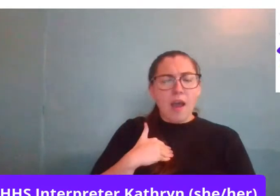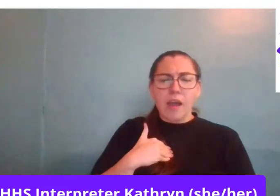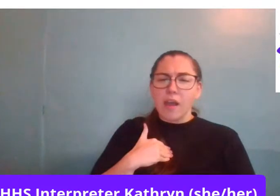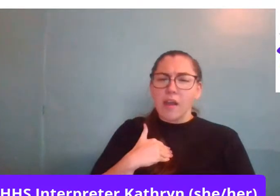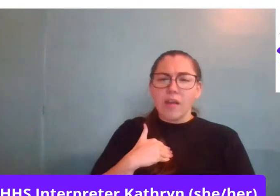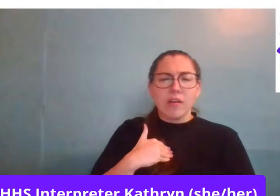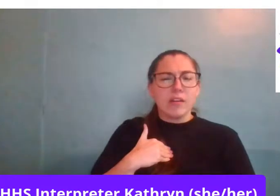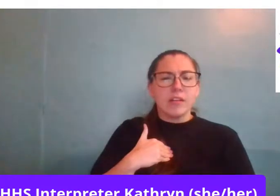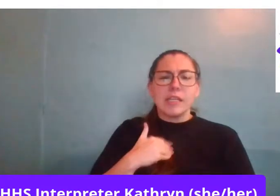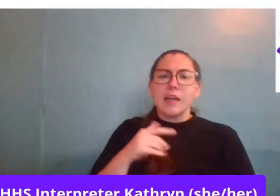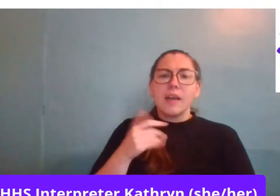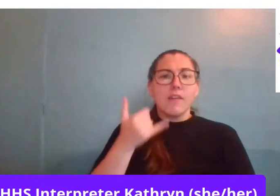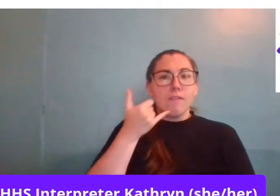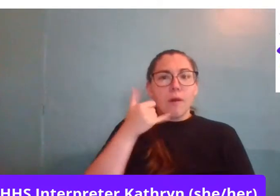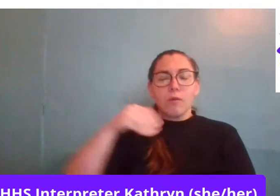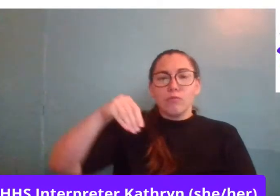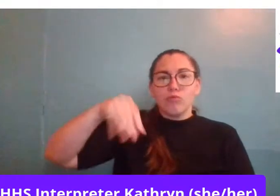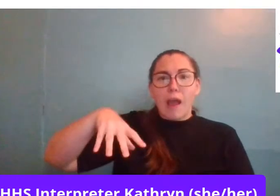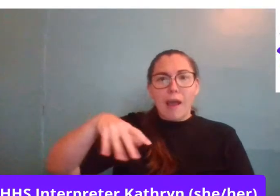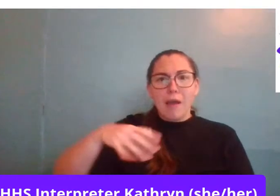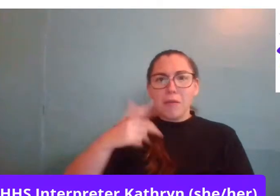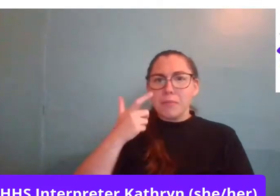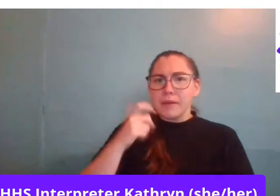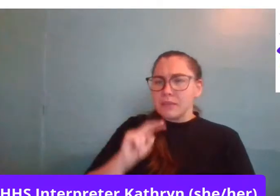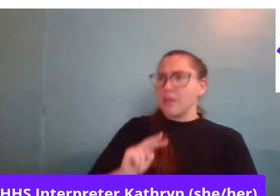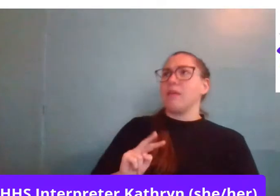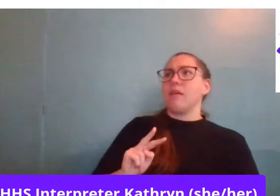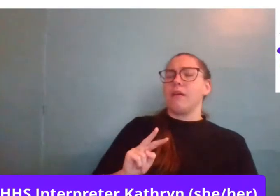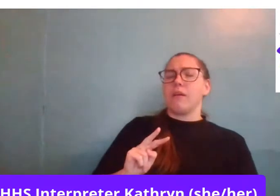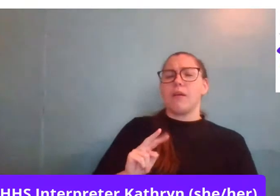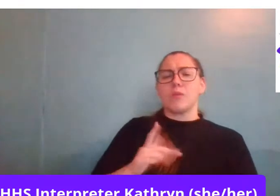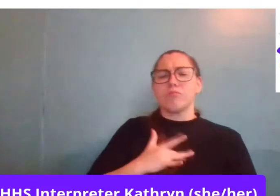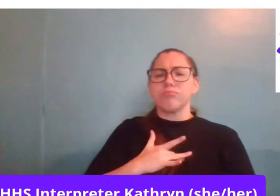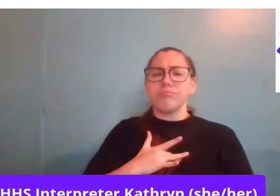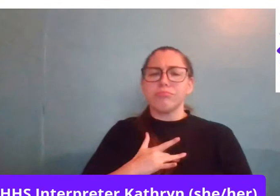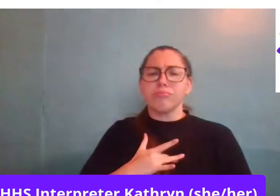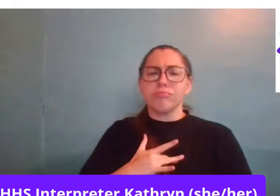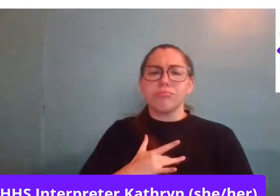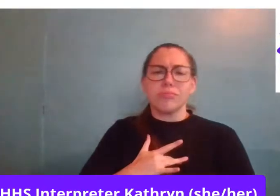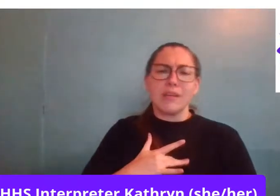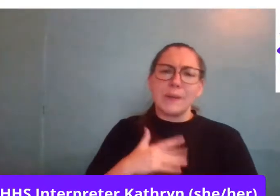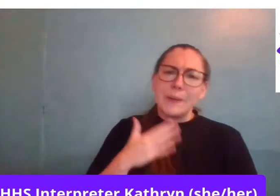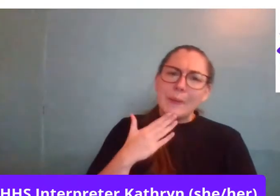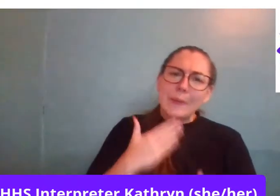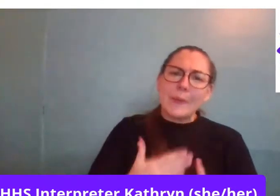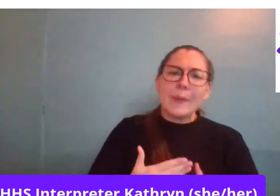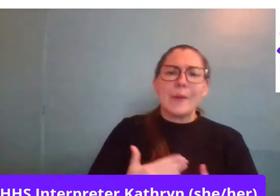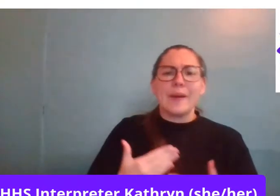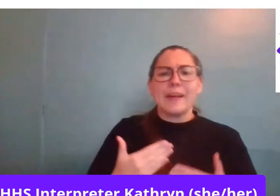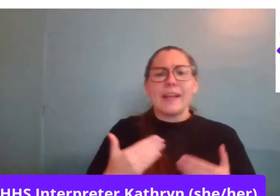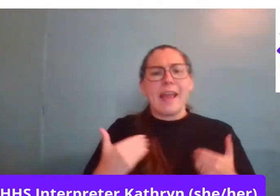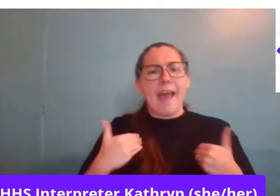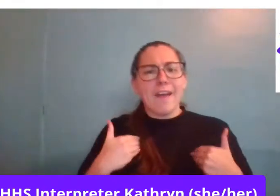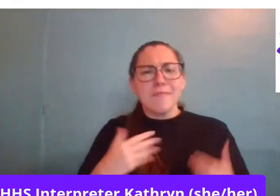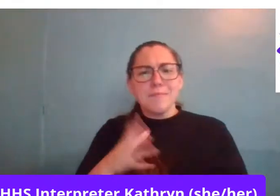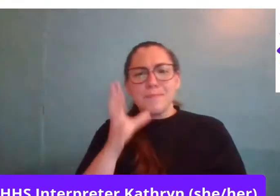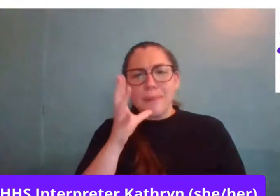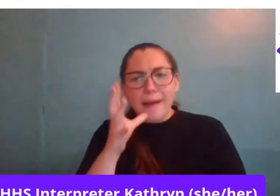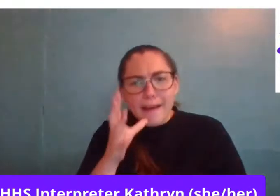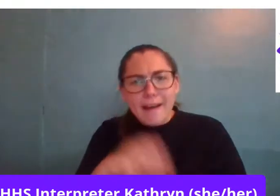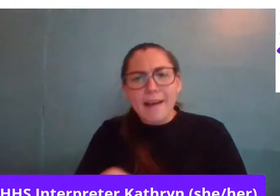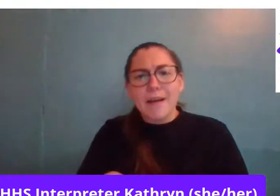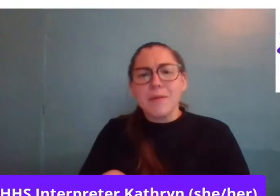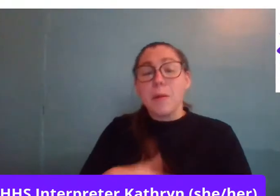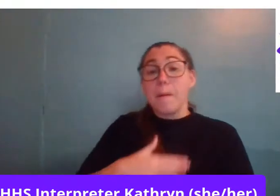to drop the phone down because it was good. Not only that, it was very touching to have my mother and my grandmother, her